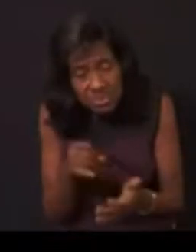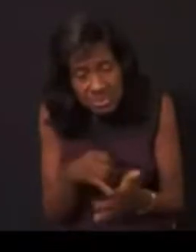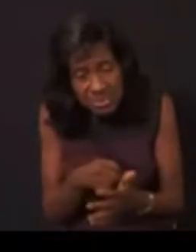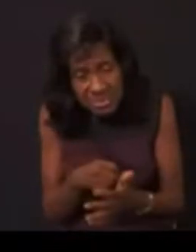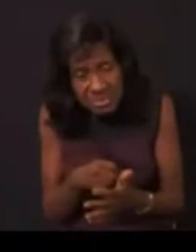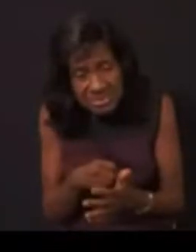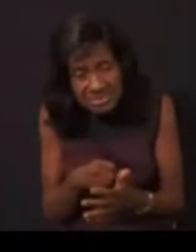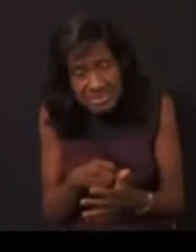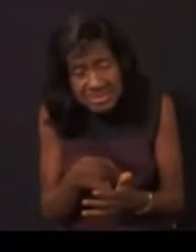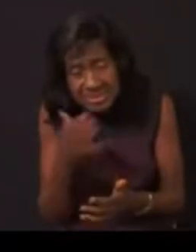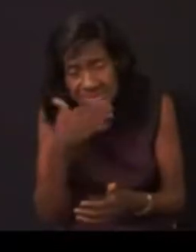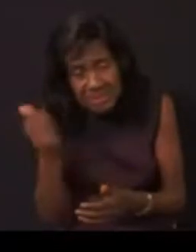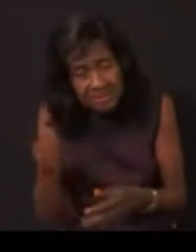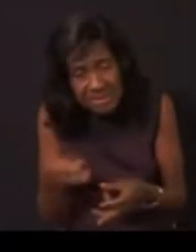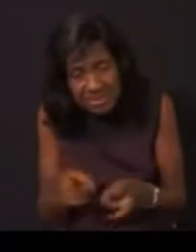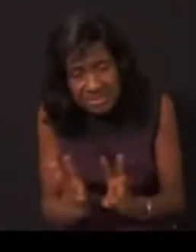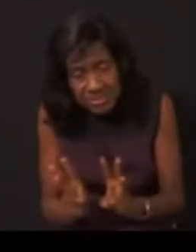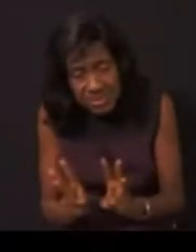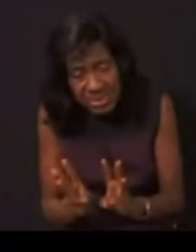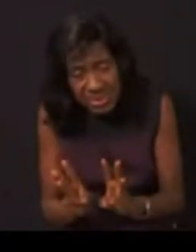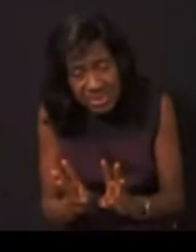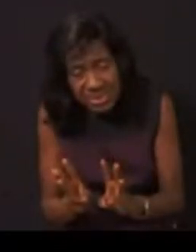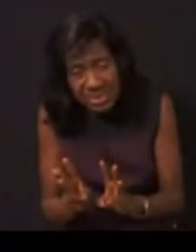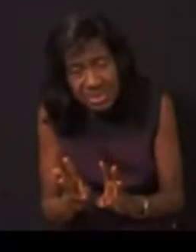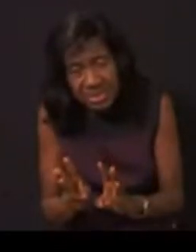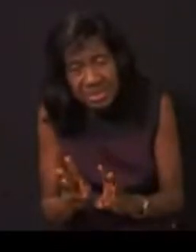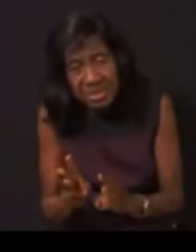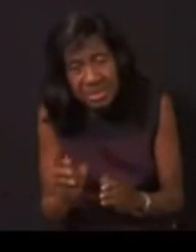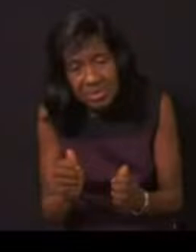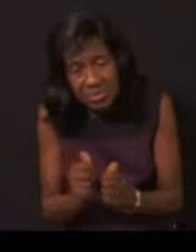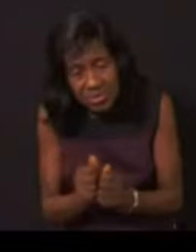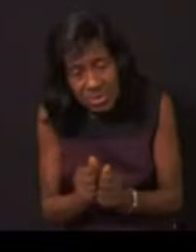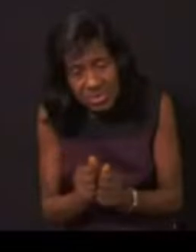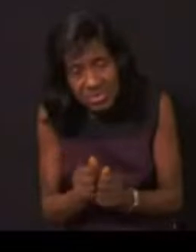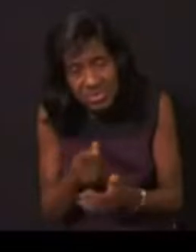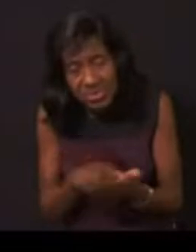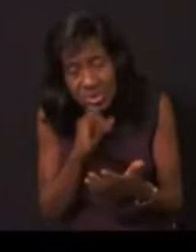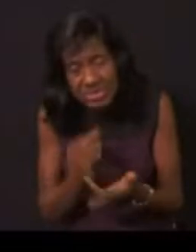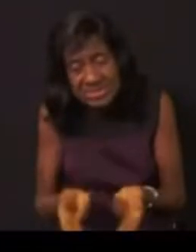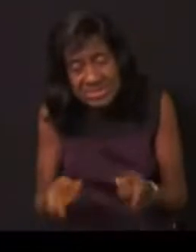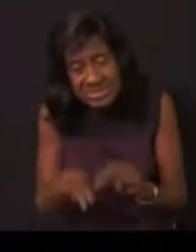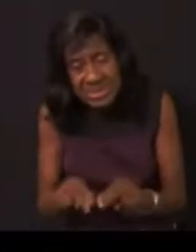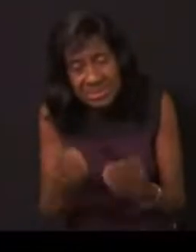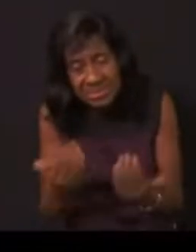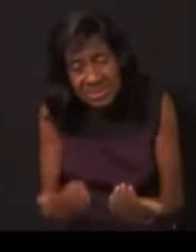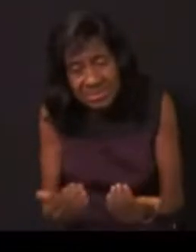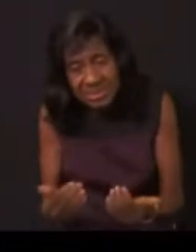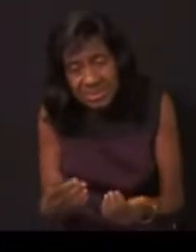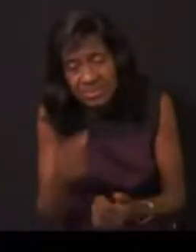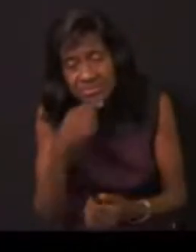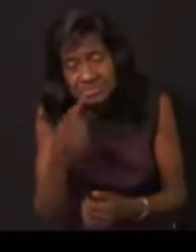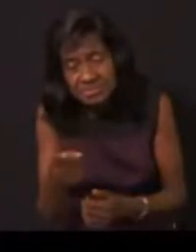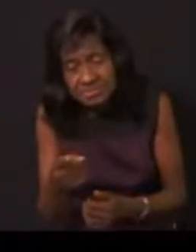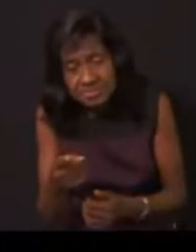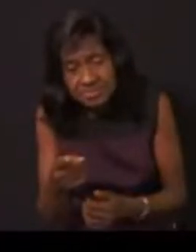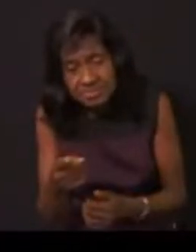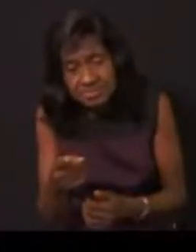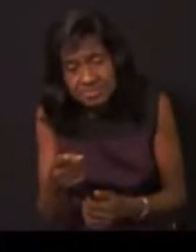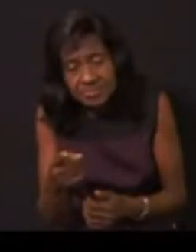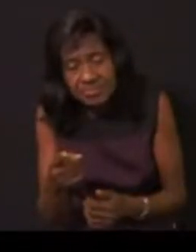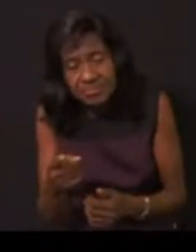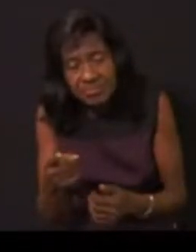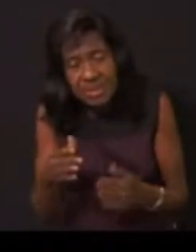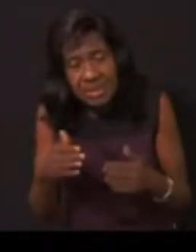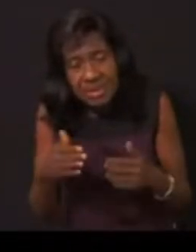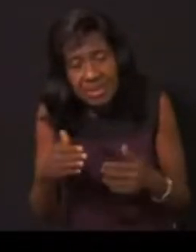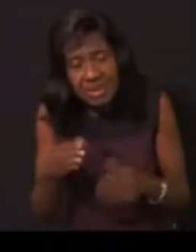resources as best as we can with something that's happening in real time. We are making it happen, and as I stated before, this nation will be happy